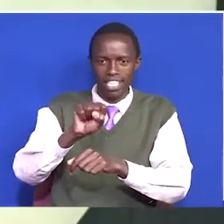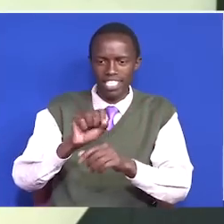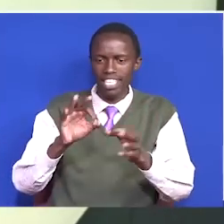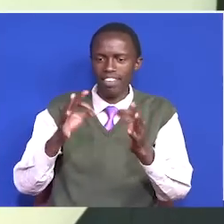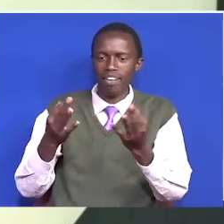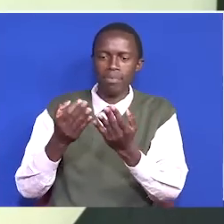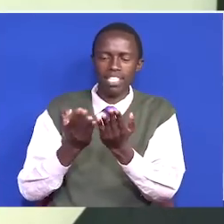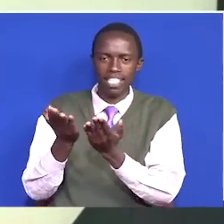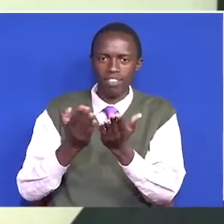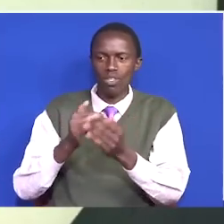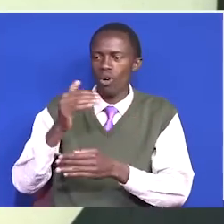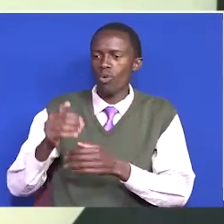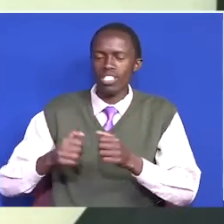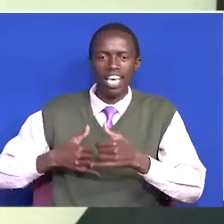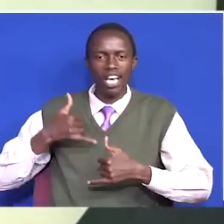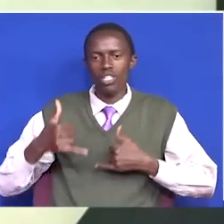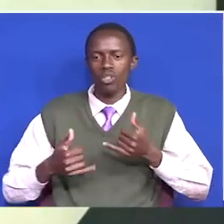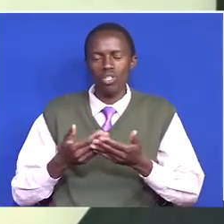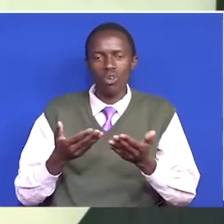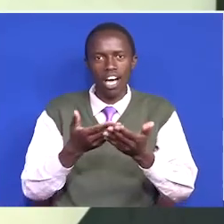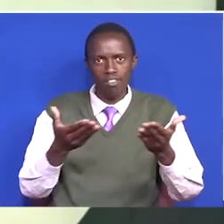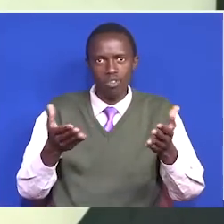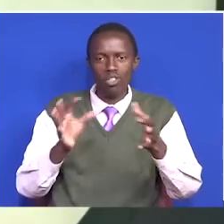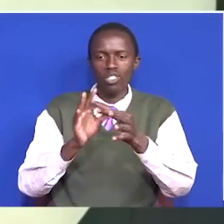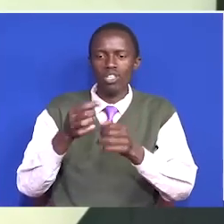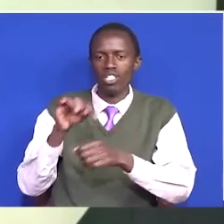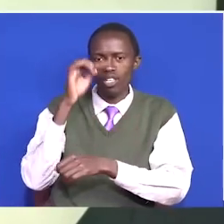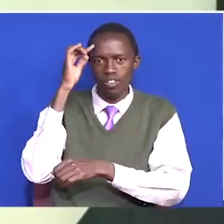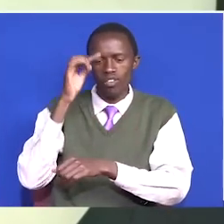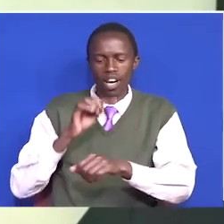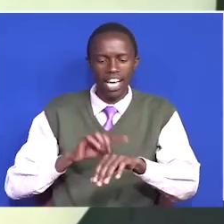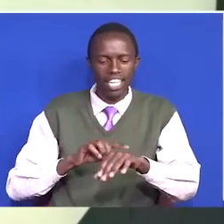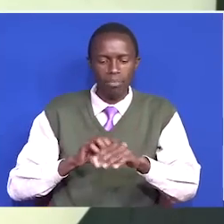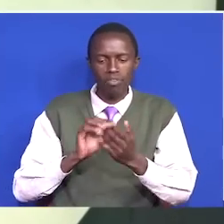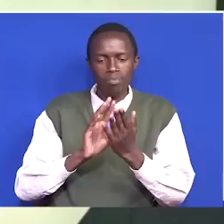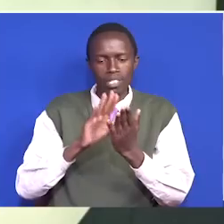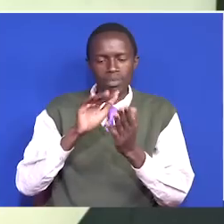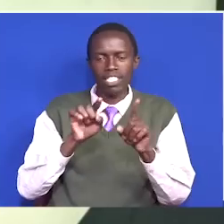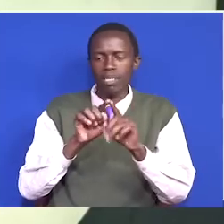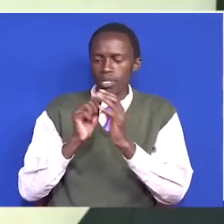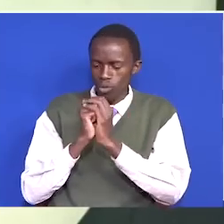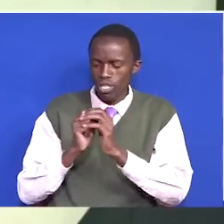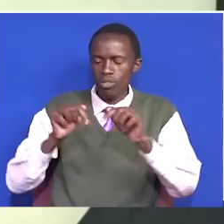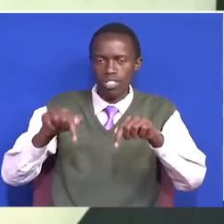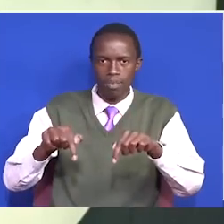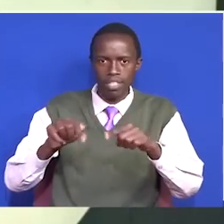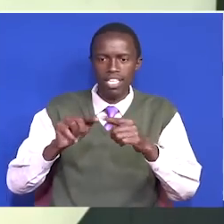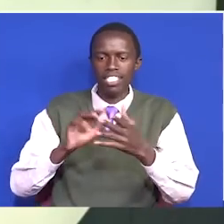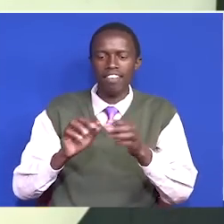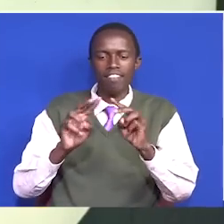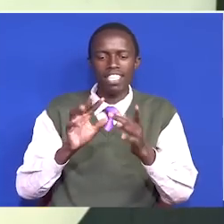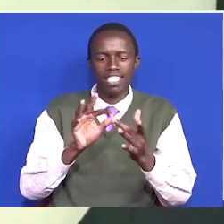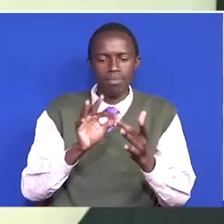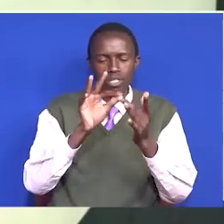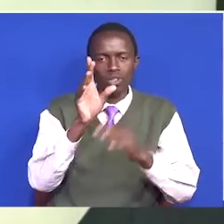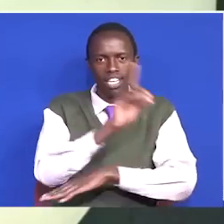Family Service. Always a joy to have you join us for a time of praise and worship. And today, it is a very